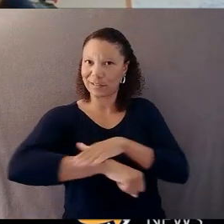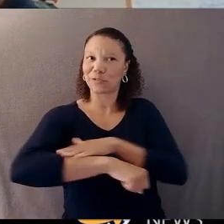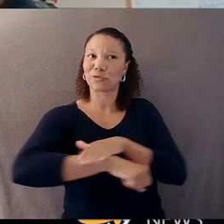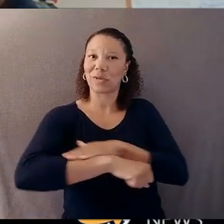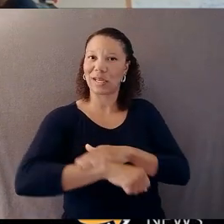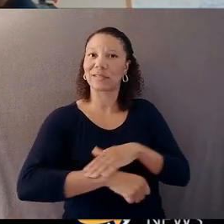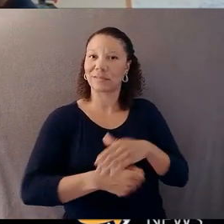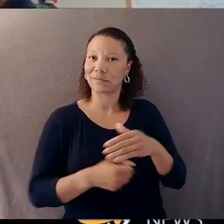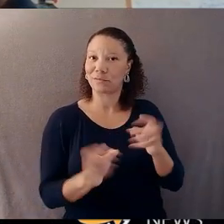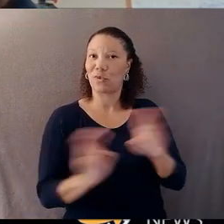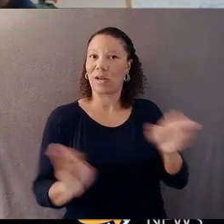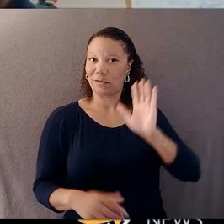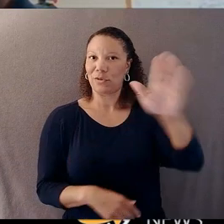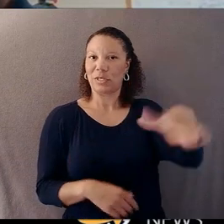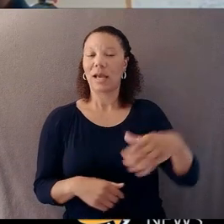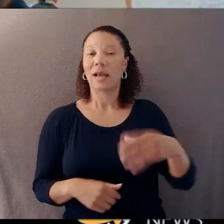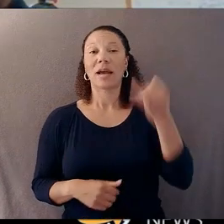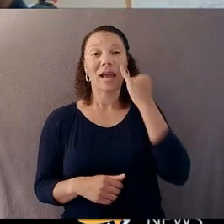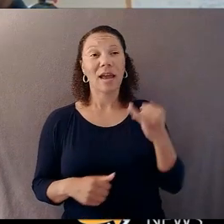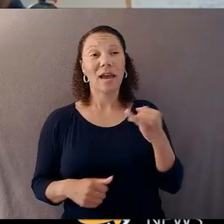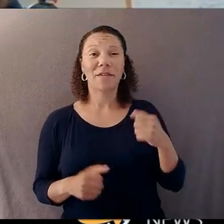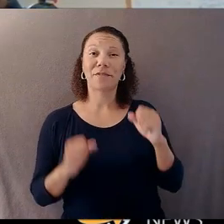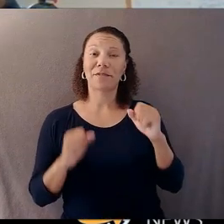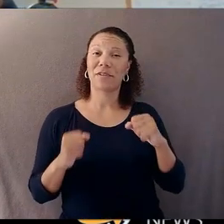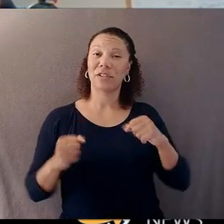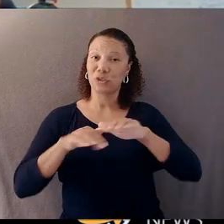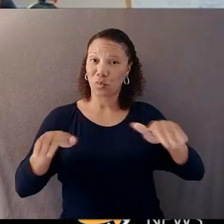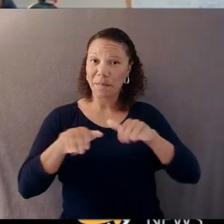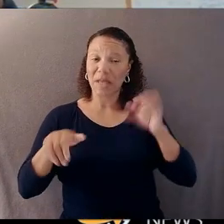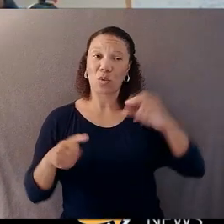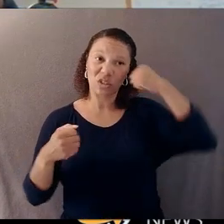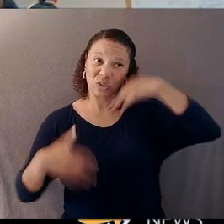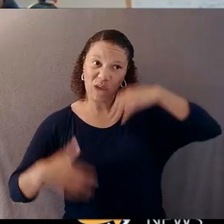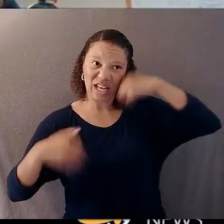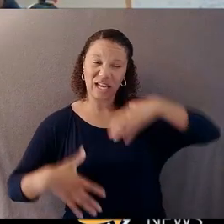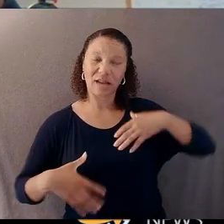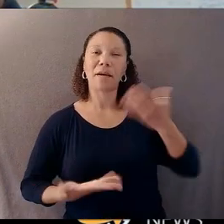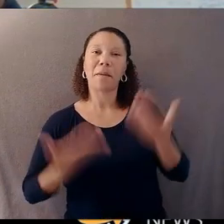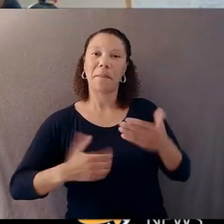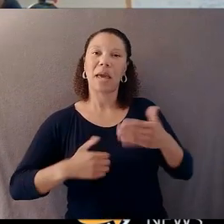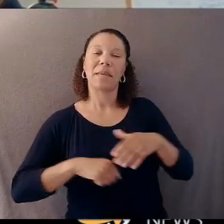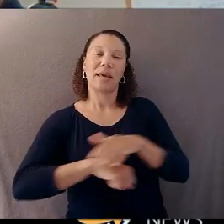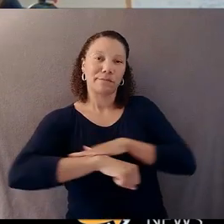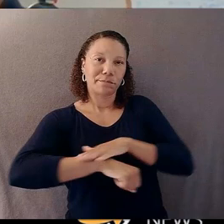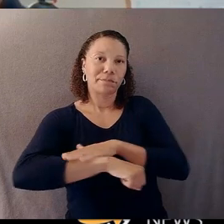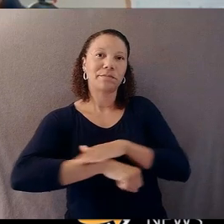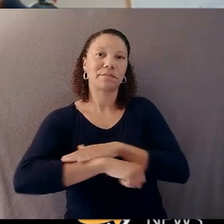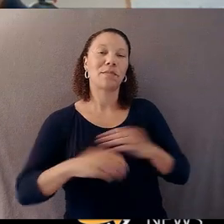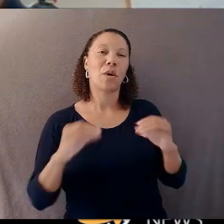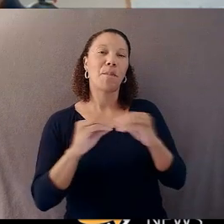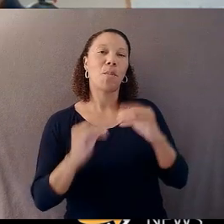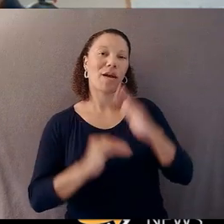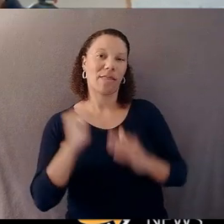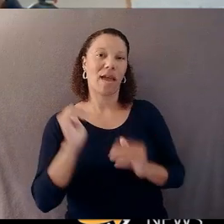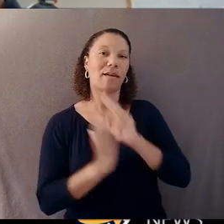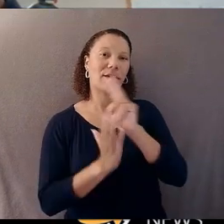consider what you're doing too. So if you're swimming or sweating a lot, maybe even reapply it more often than 2 hours. I know it's really hard